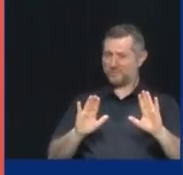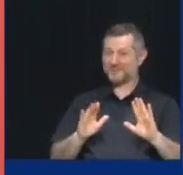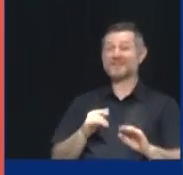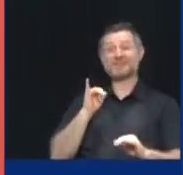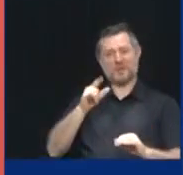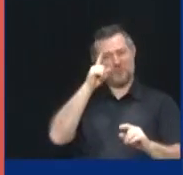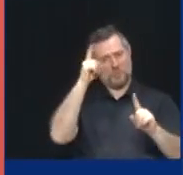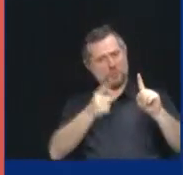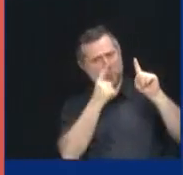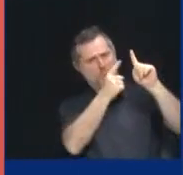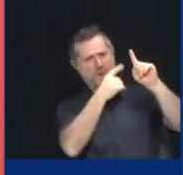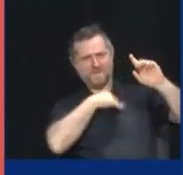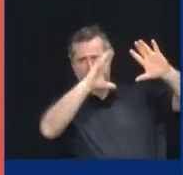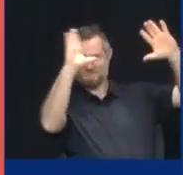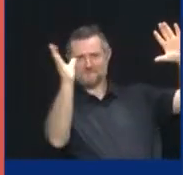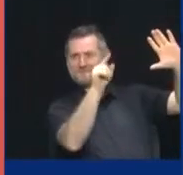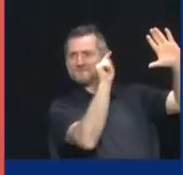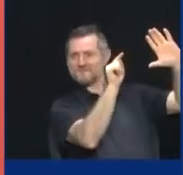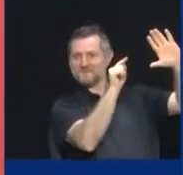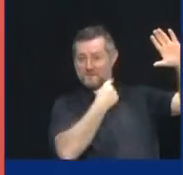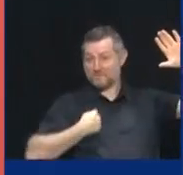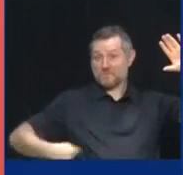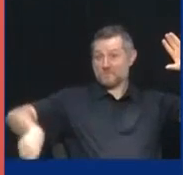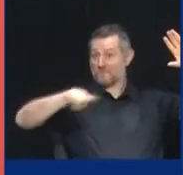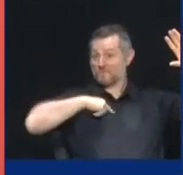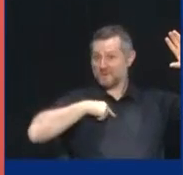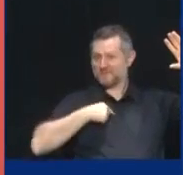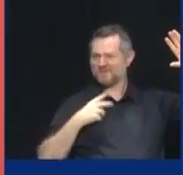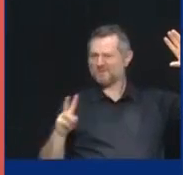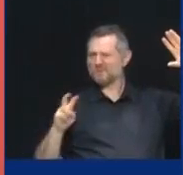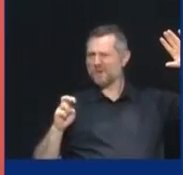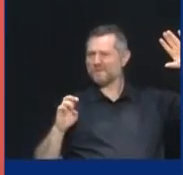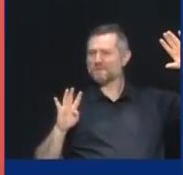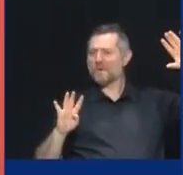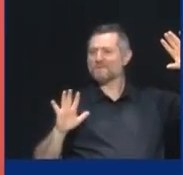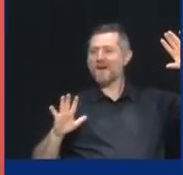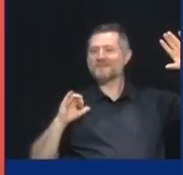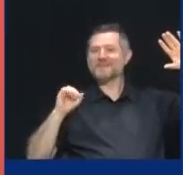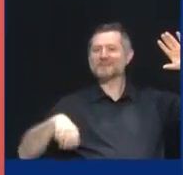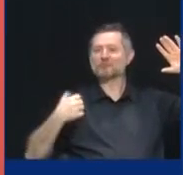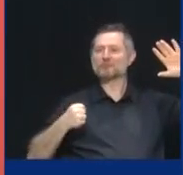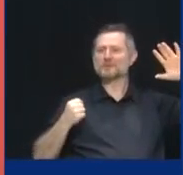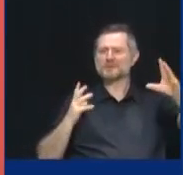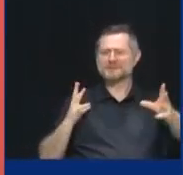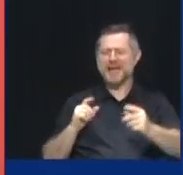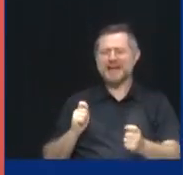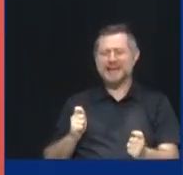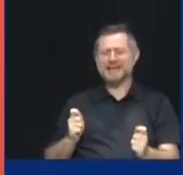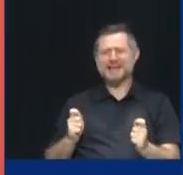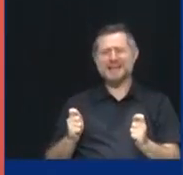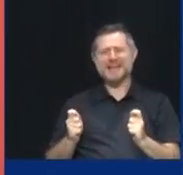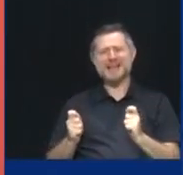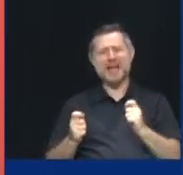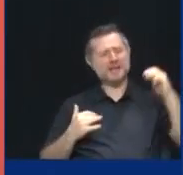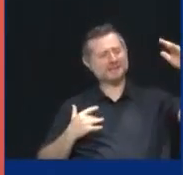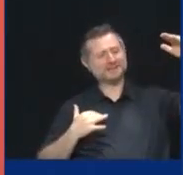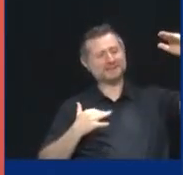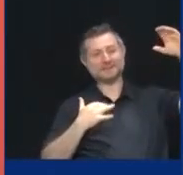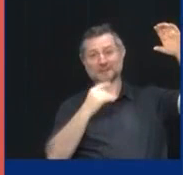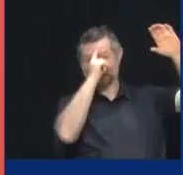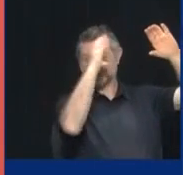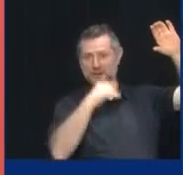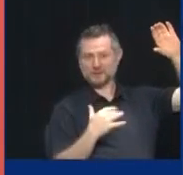for America. And we've spent 245 years trying to reach that goal, trying to reach the promise of freedom, of